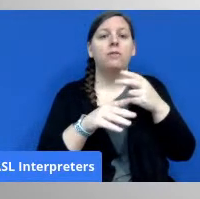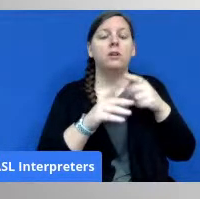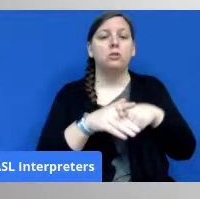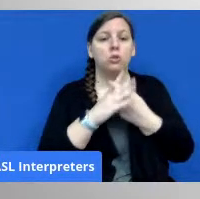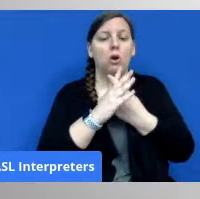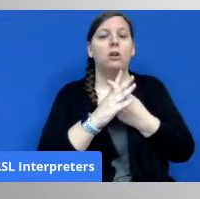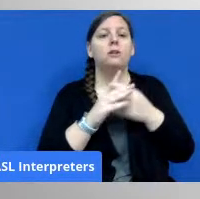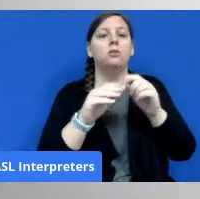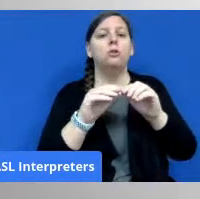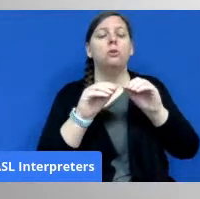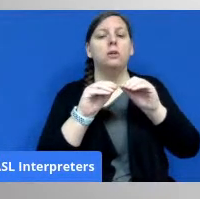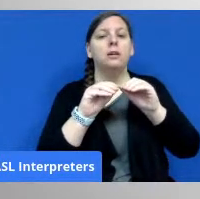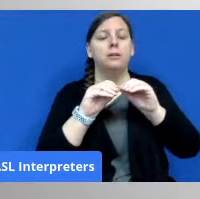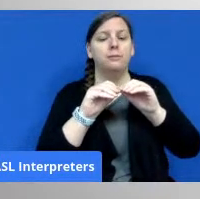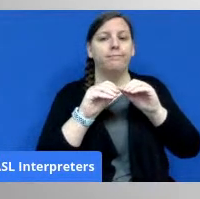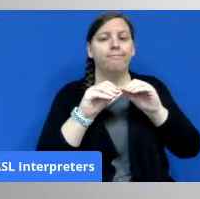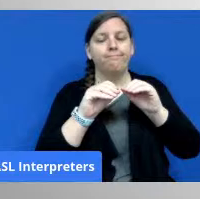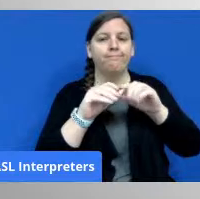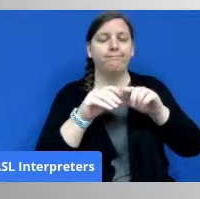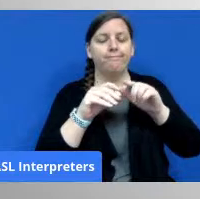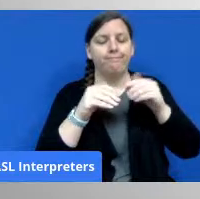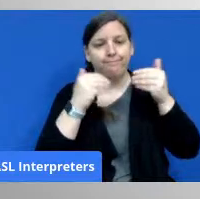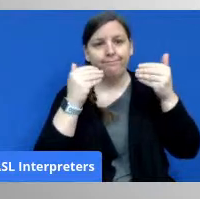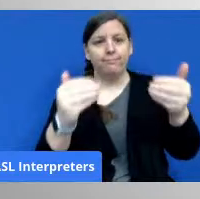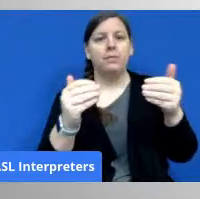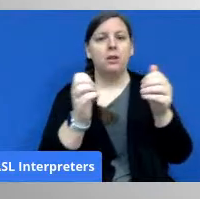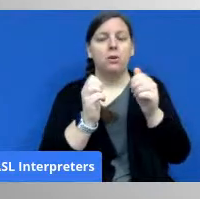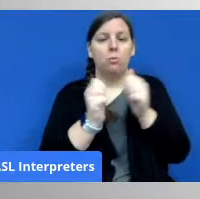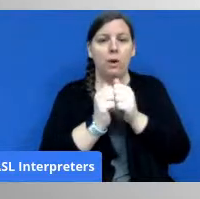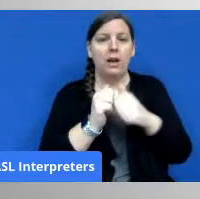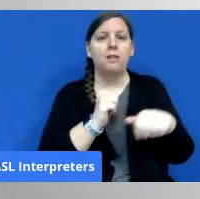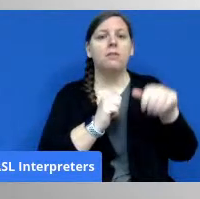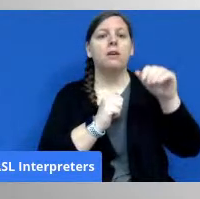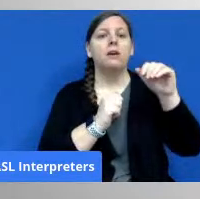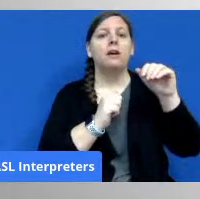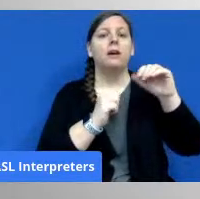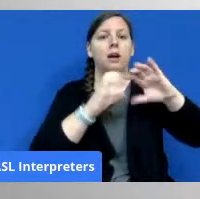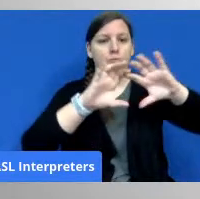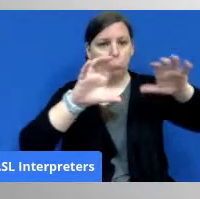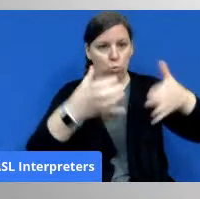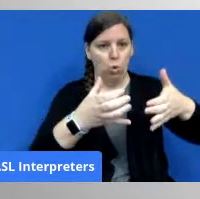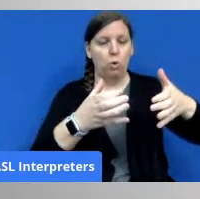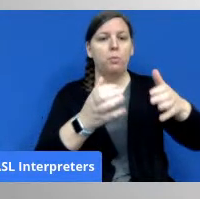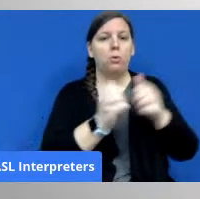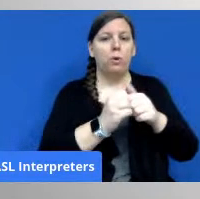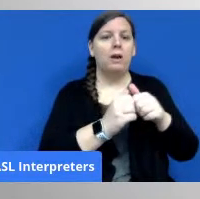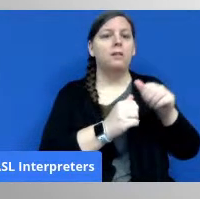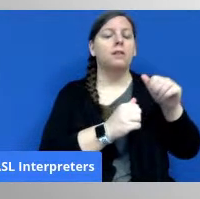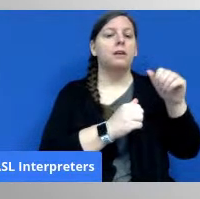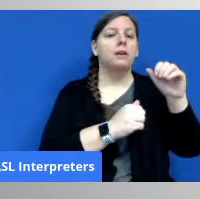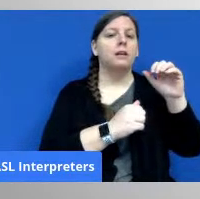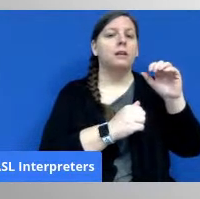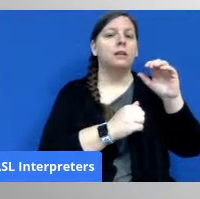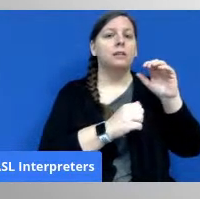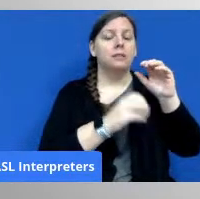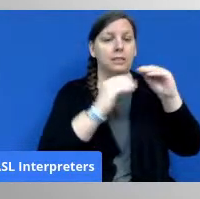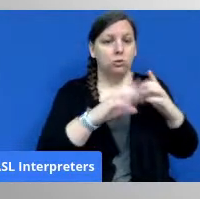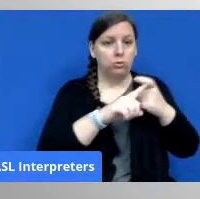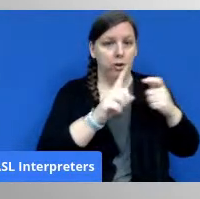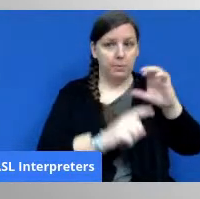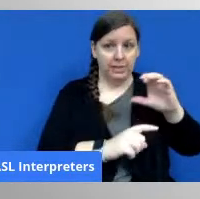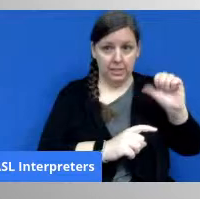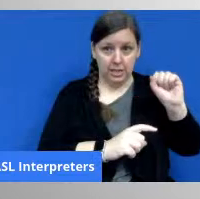CCSD administrators and teachers, as well as UGA staff. And I would invite you to take a look